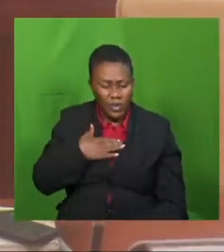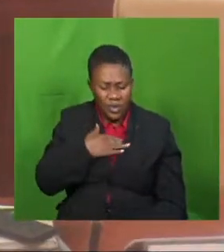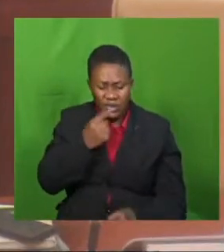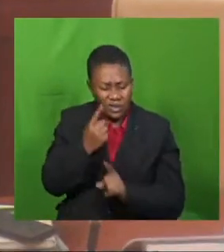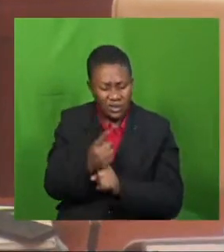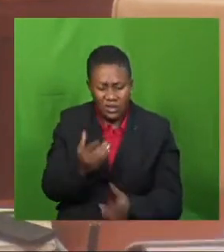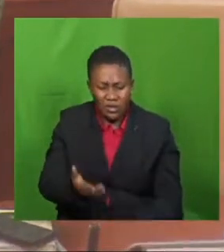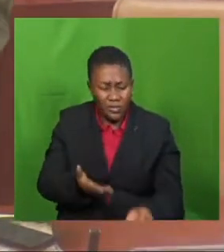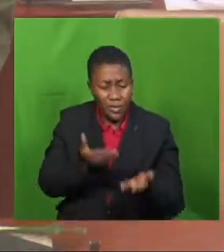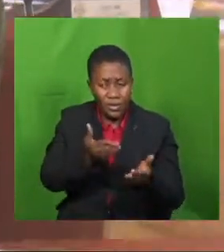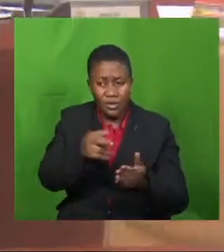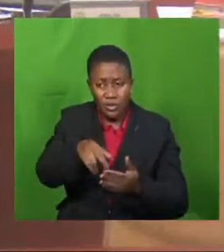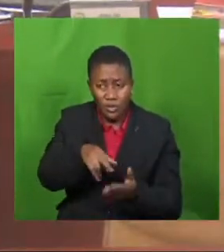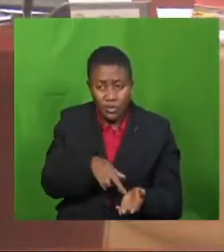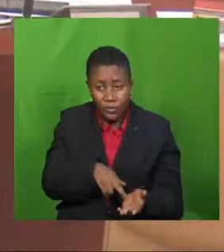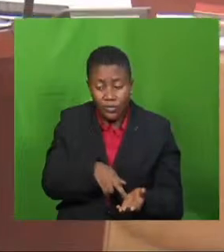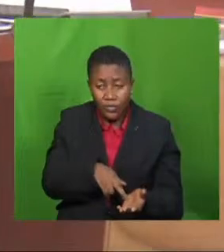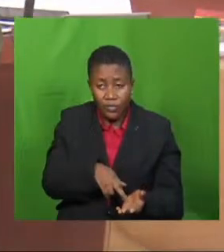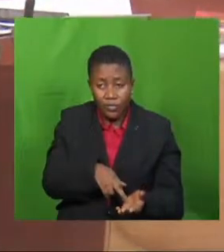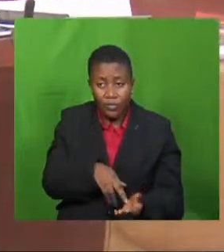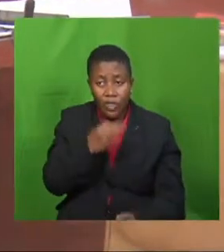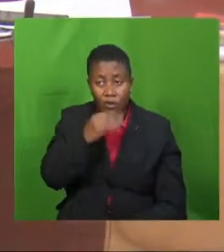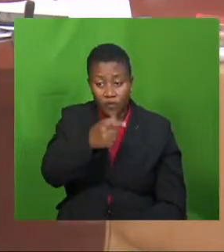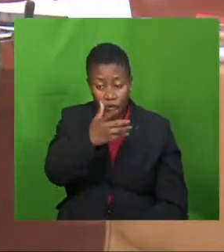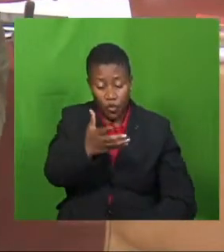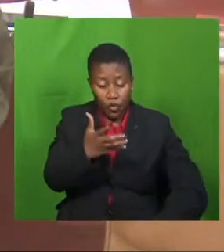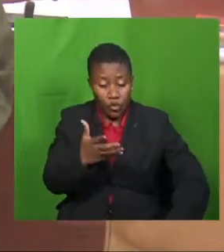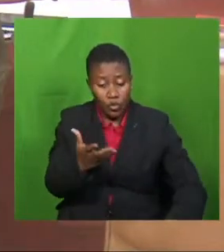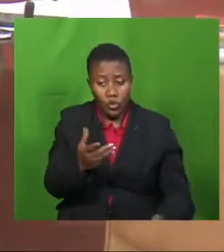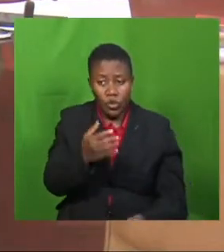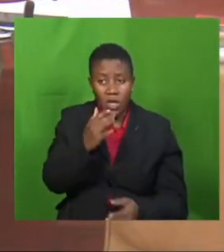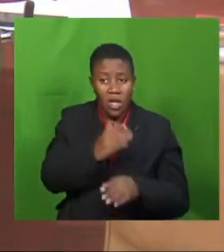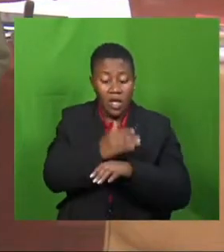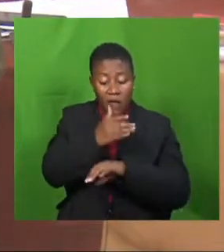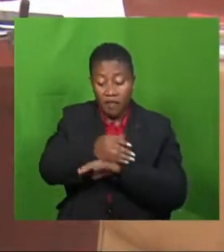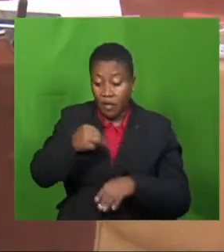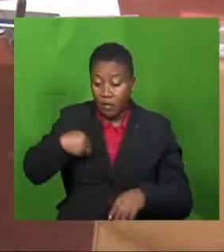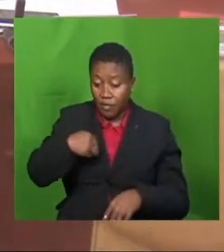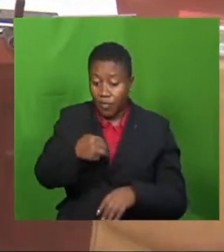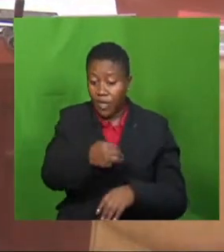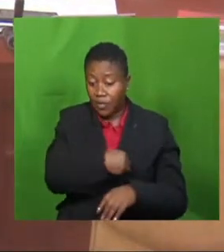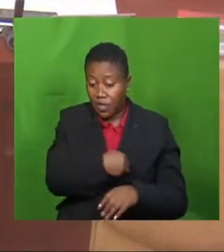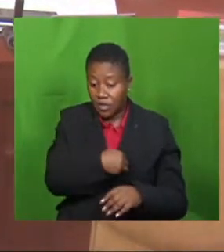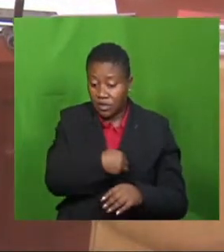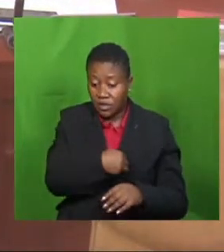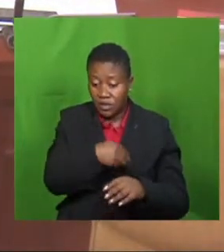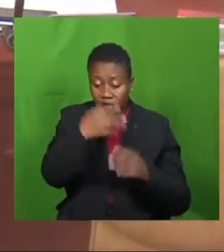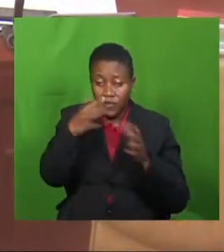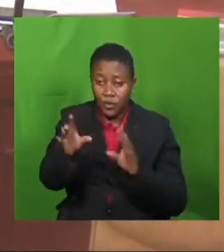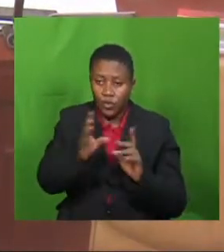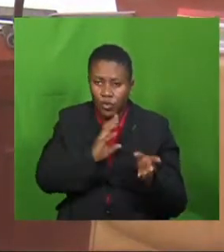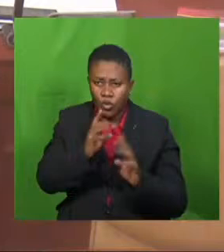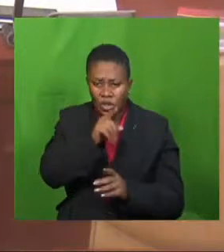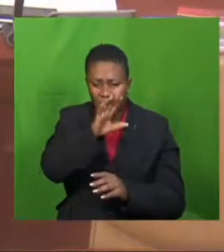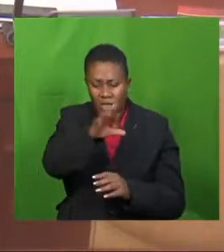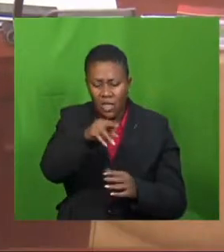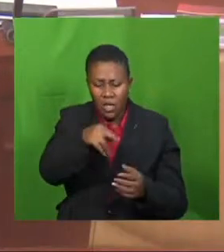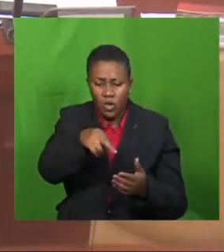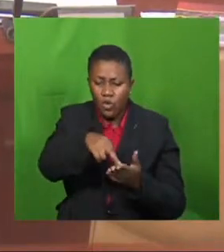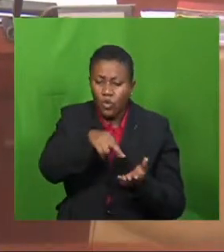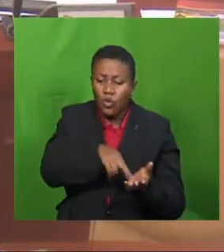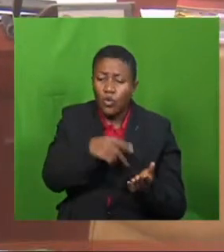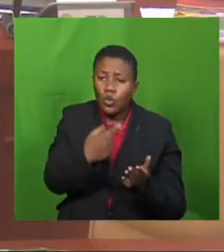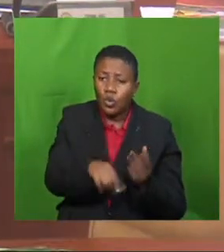report. If he wants to speak to it later, after members have contributed, he can come back. But for now, the rules is he's to present the committee's